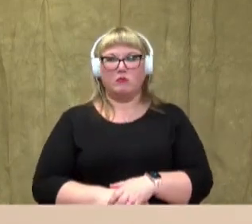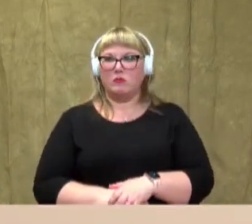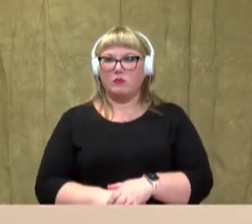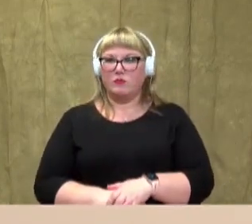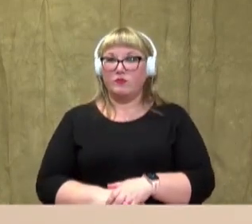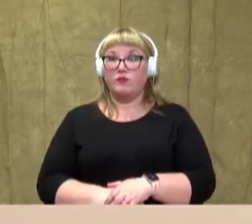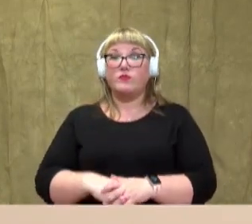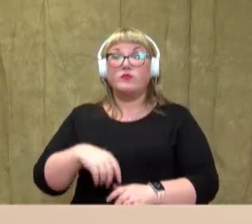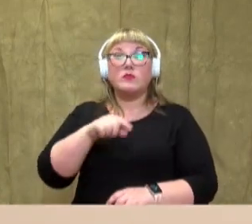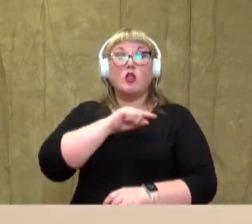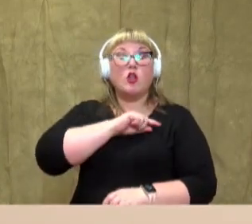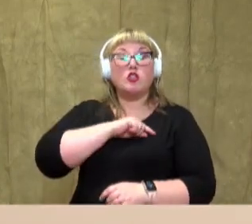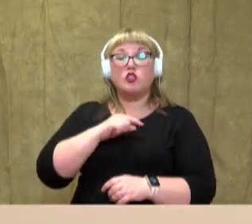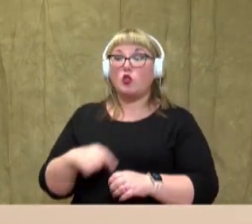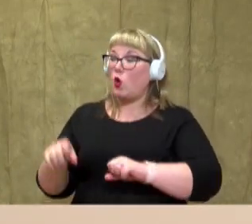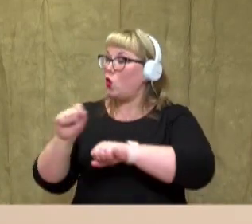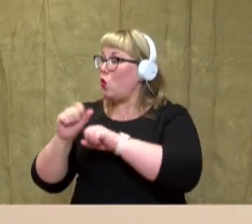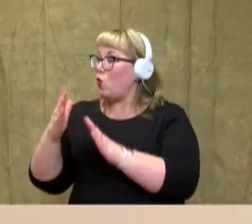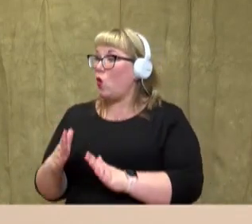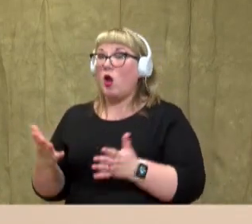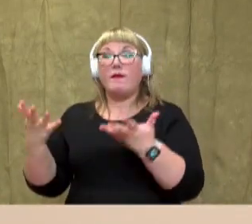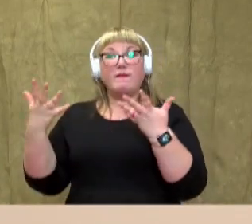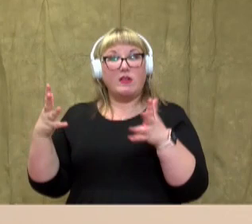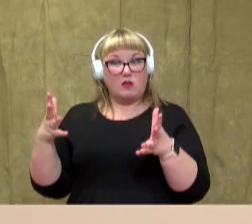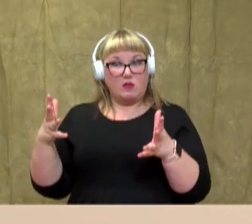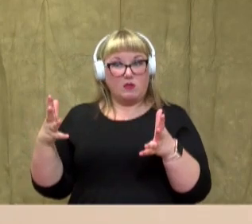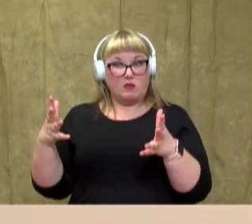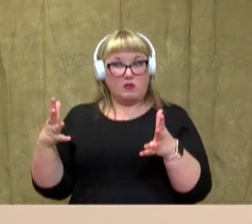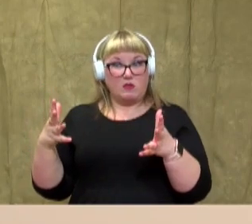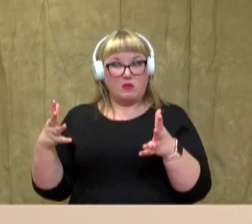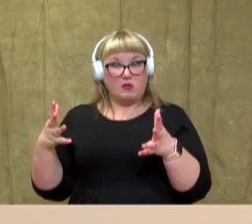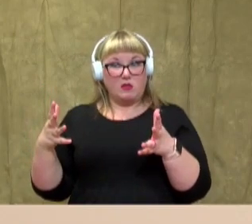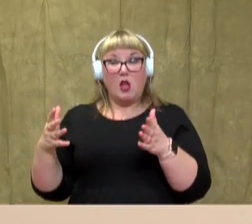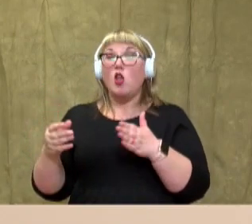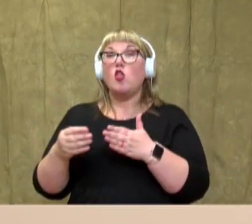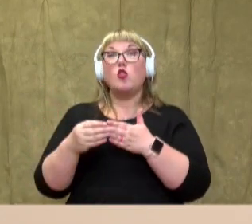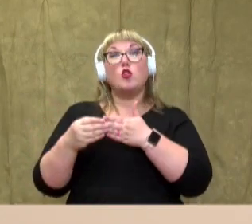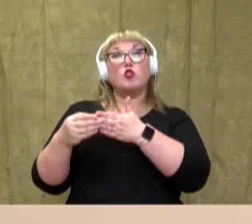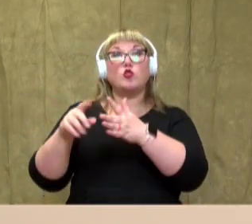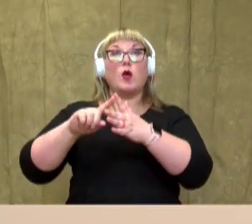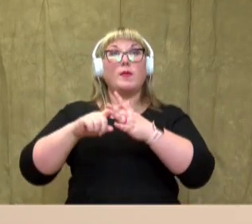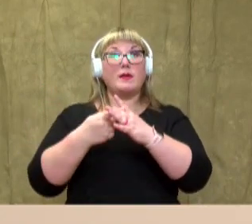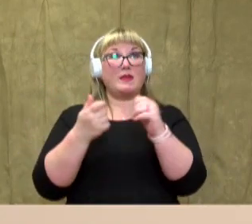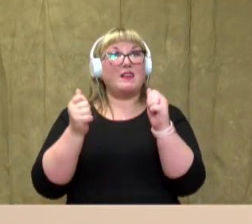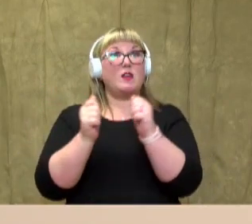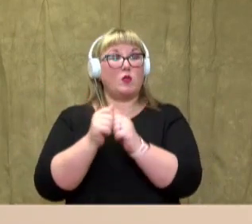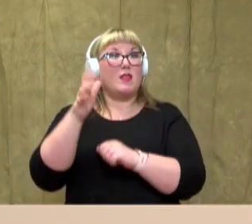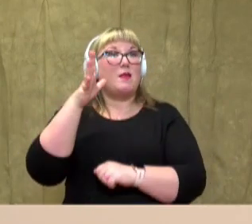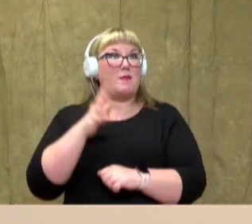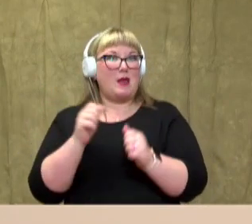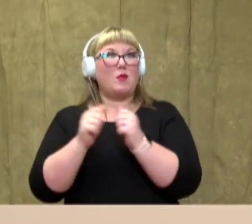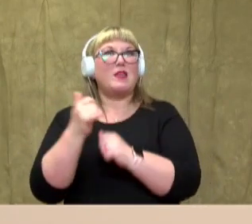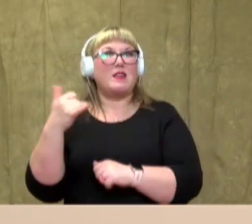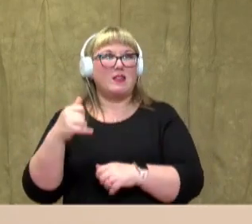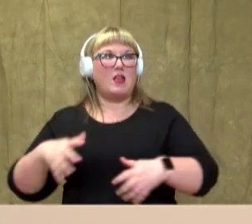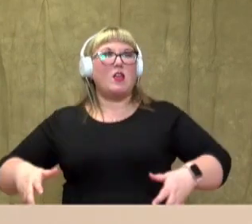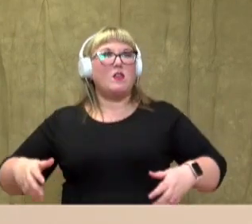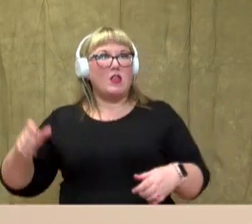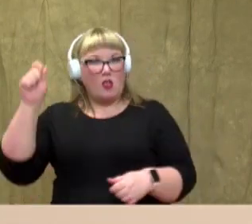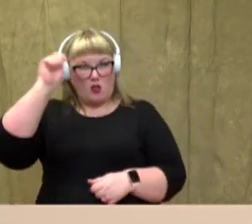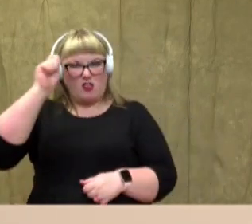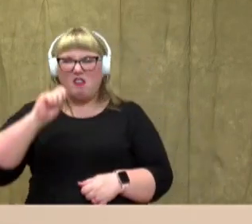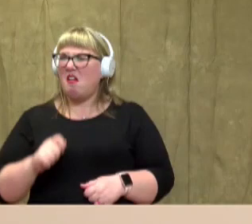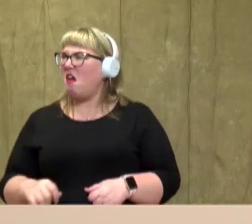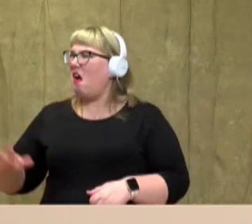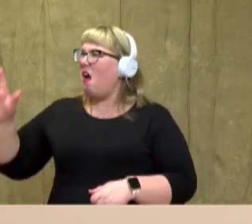Just when George and the workers were all caught up, the tour began with the man with the yellow hat. "Get that monkey out of